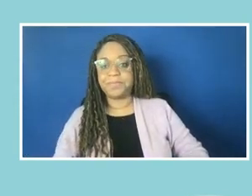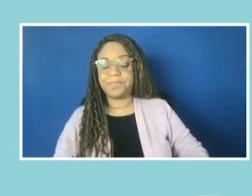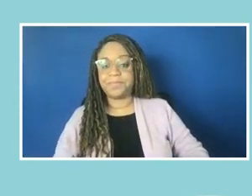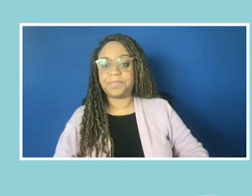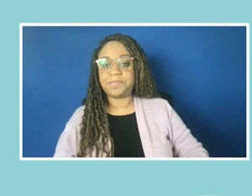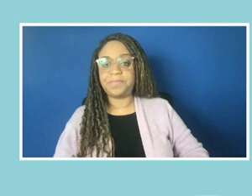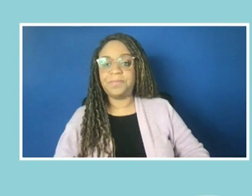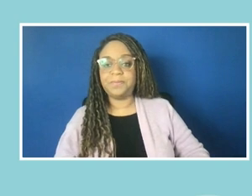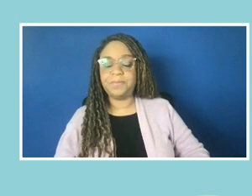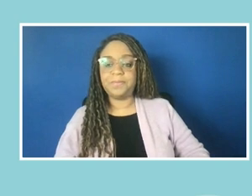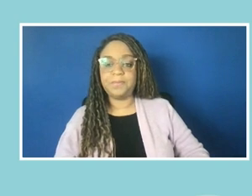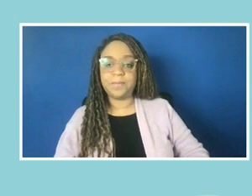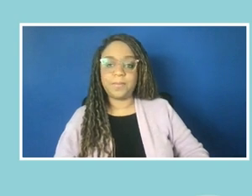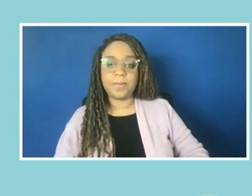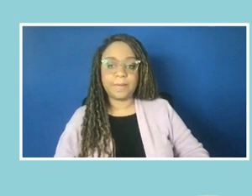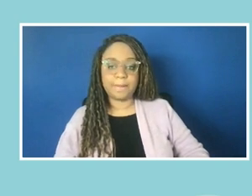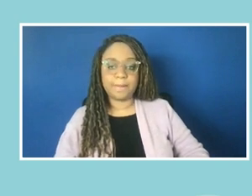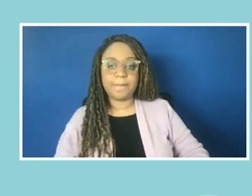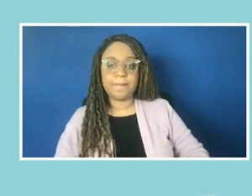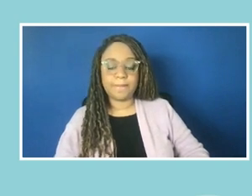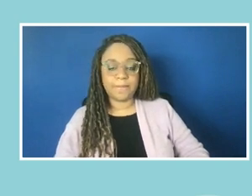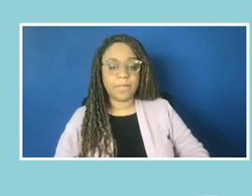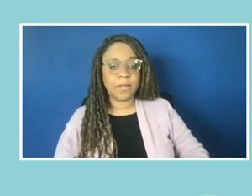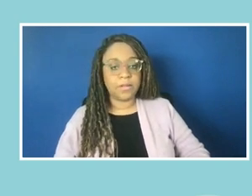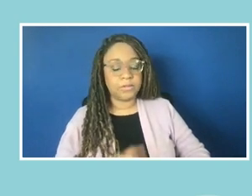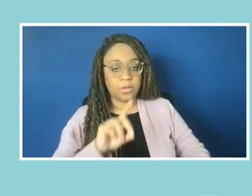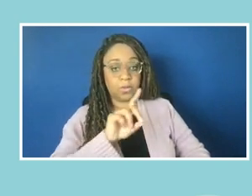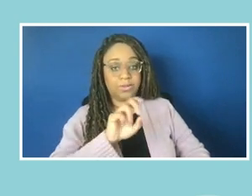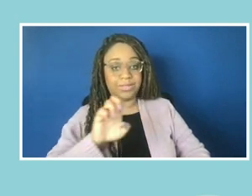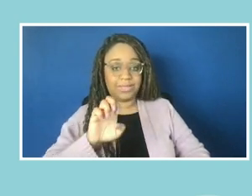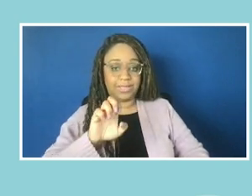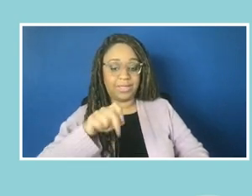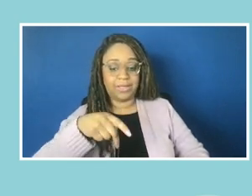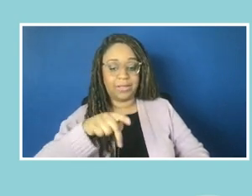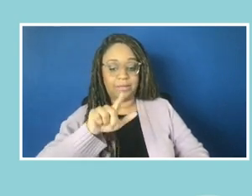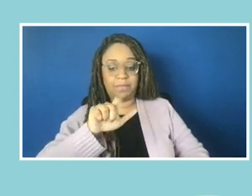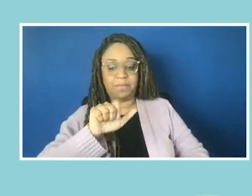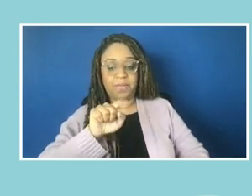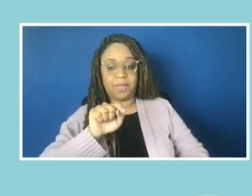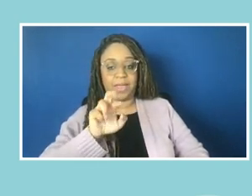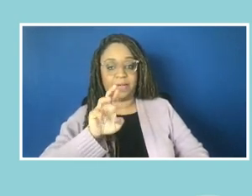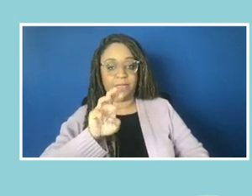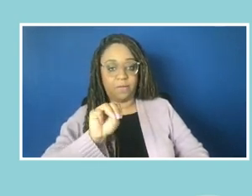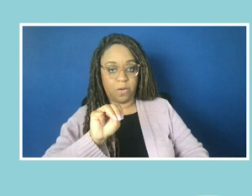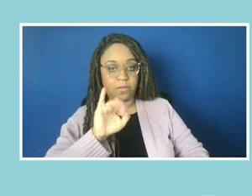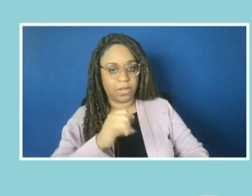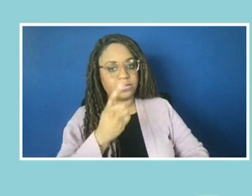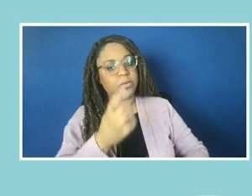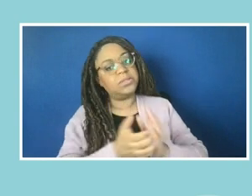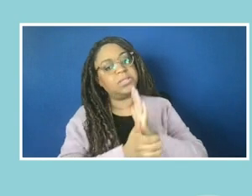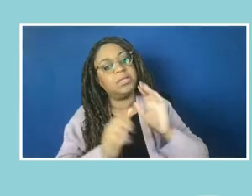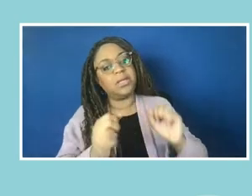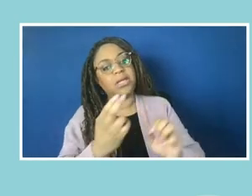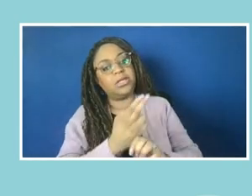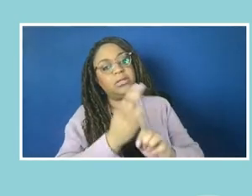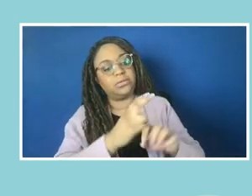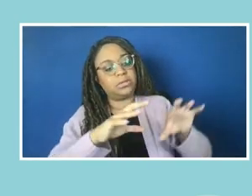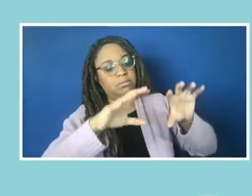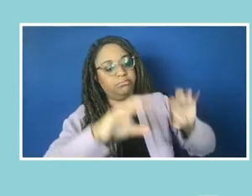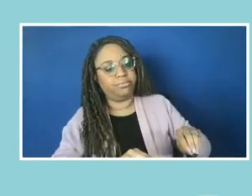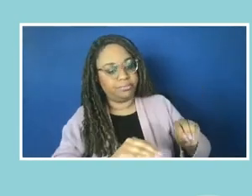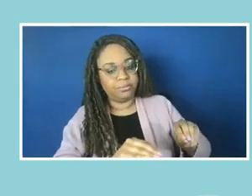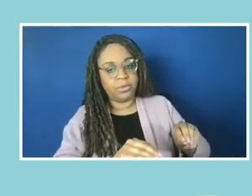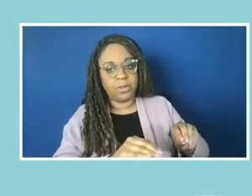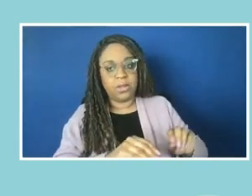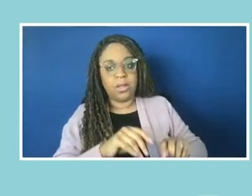you know, deplatforming is one skill that we bring to the table, But I feel like we kind of are always